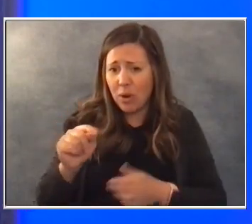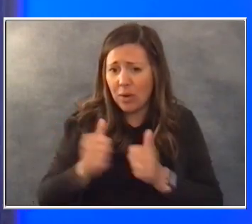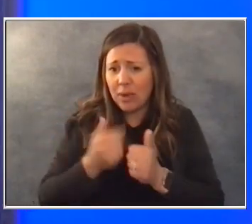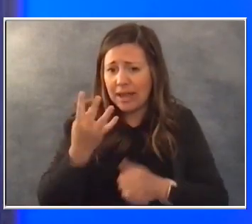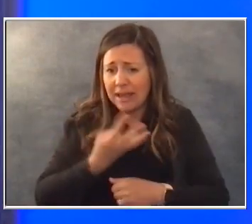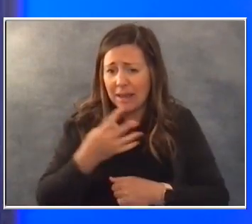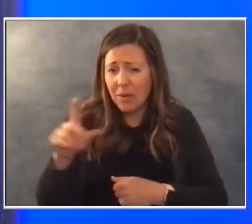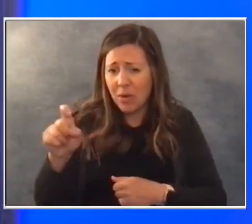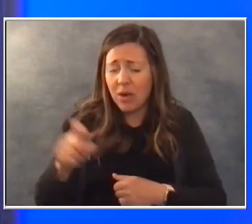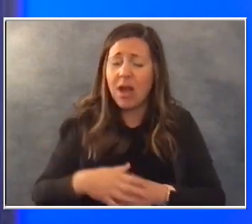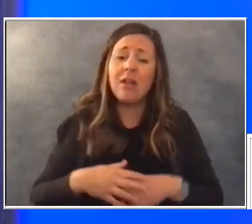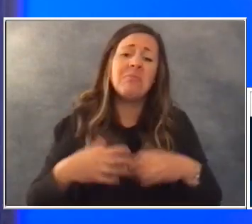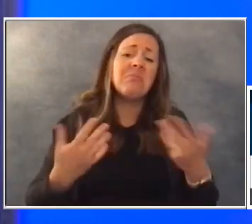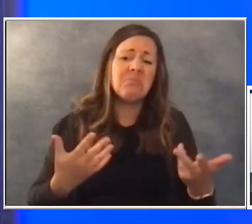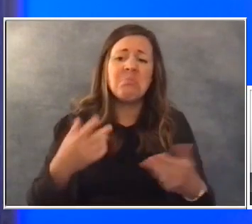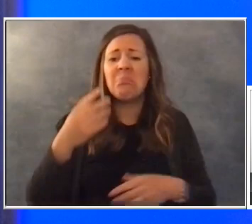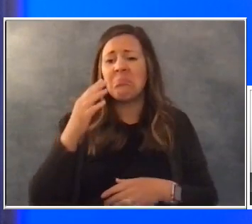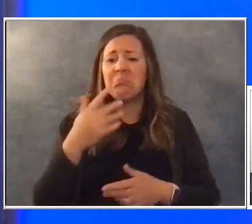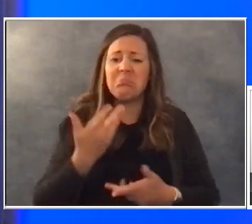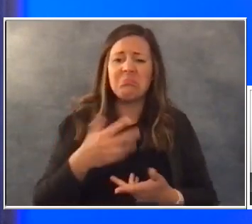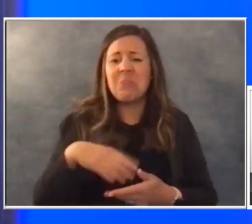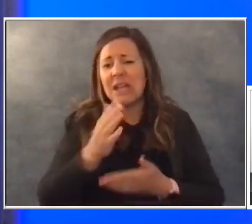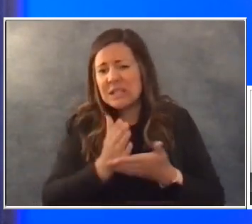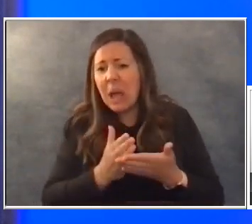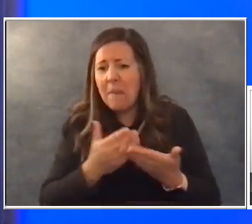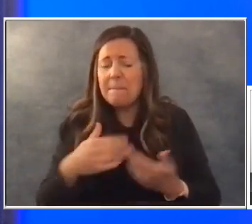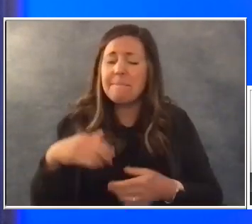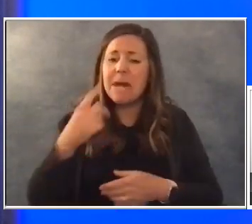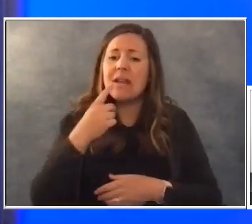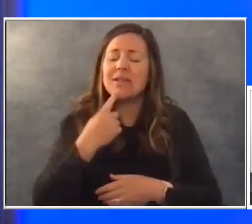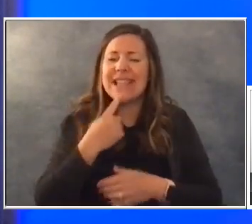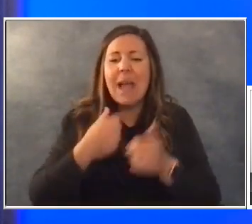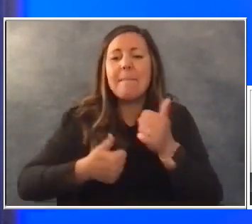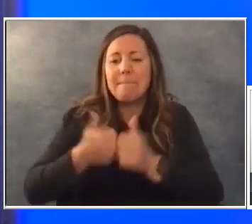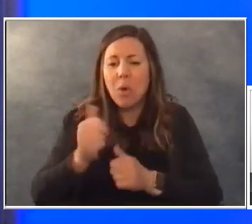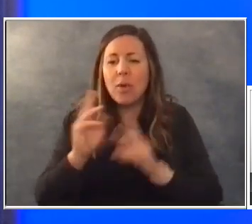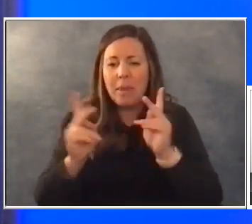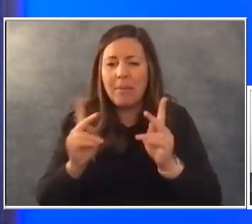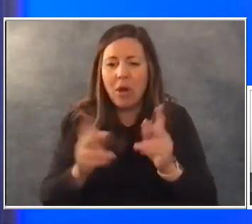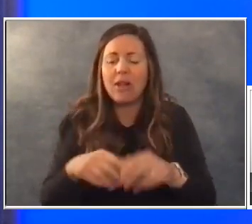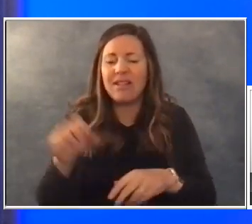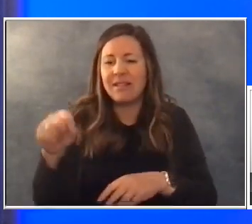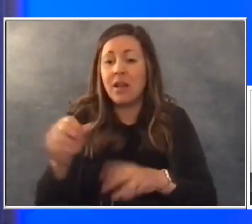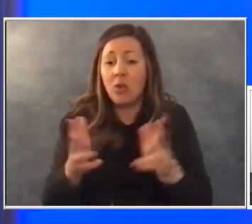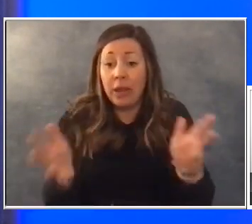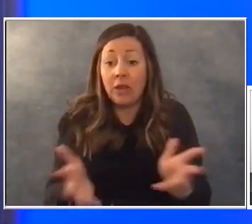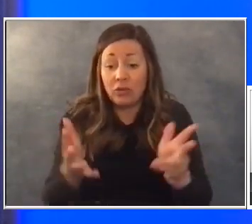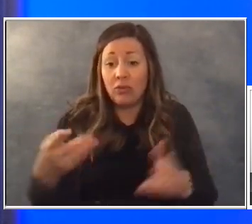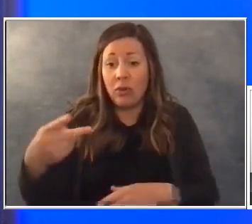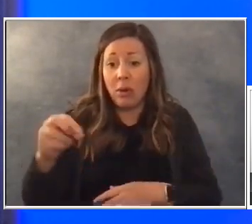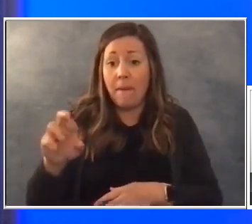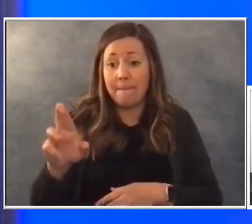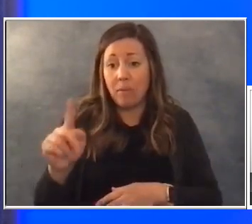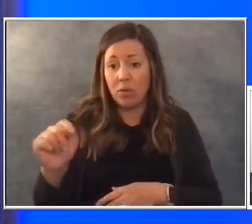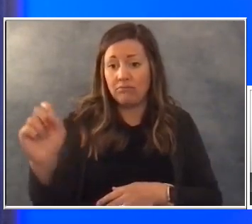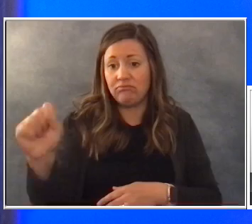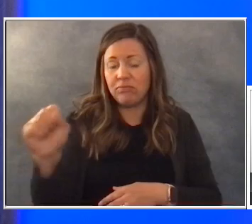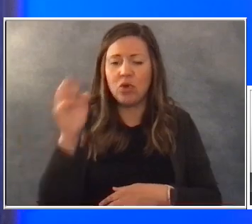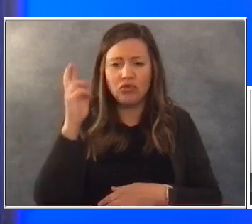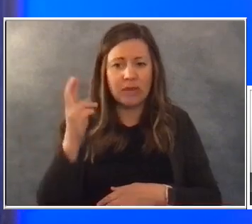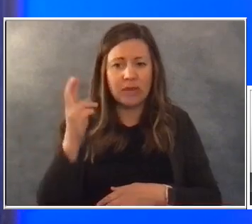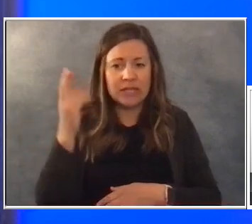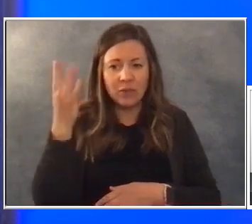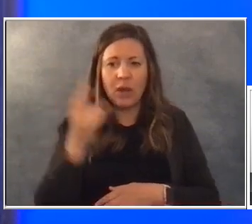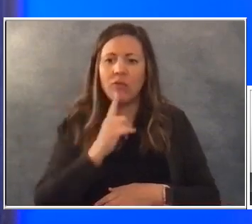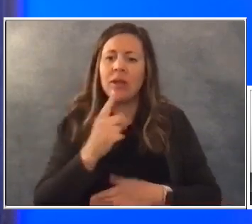no. I mean, I would say the majority of them, we do encourage a port. And the reason being, it helps with delivery of